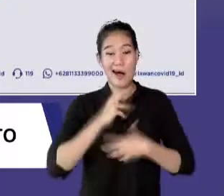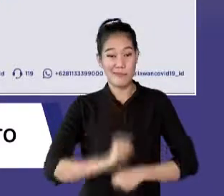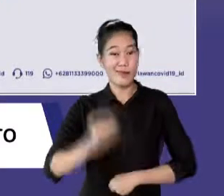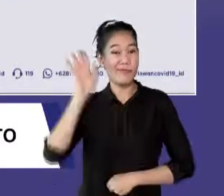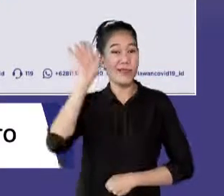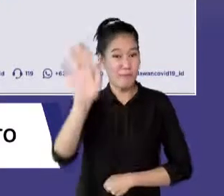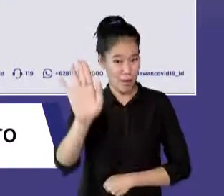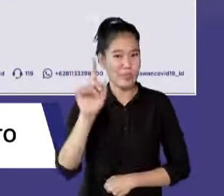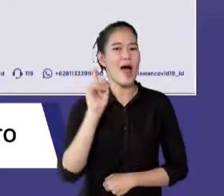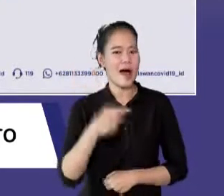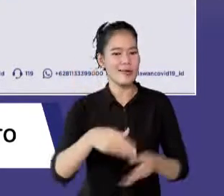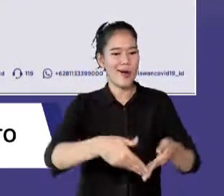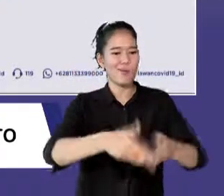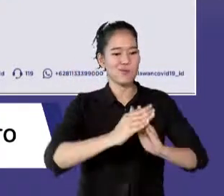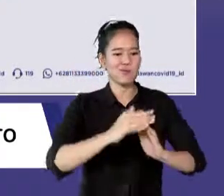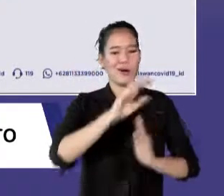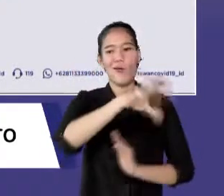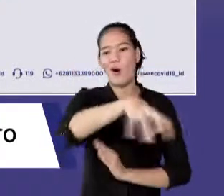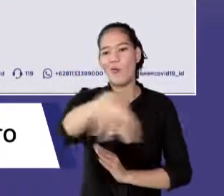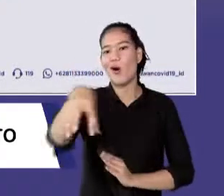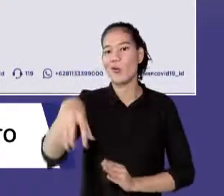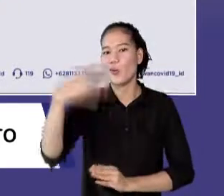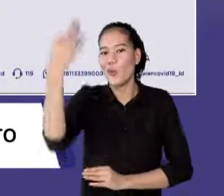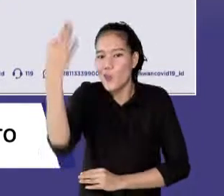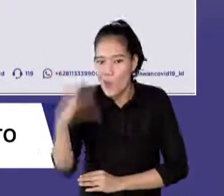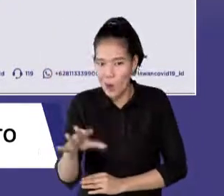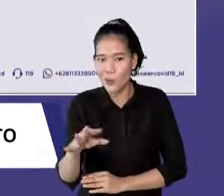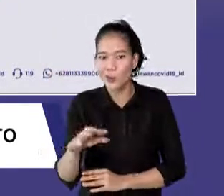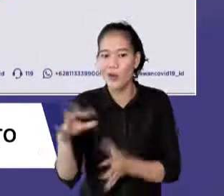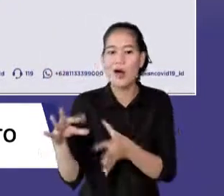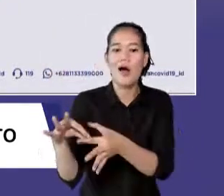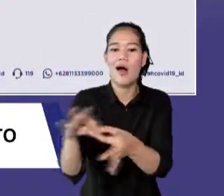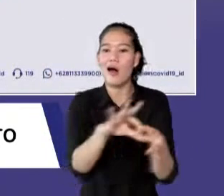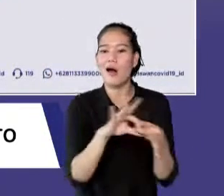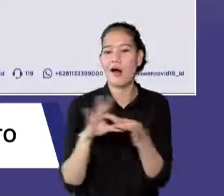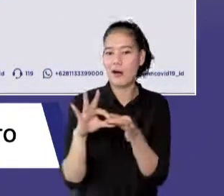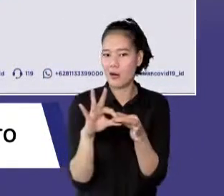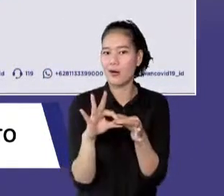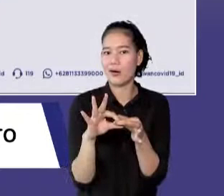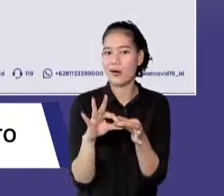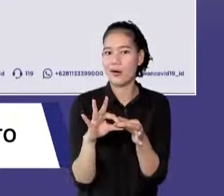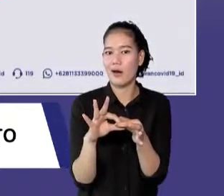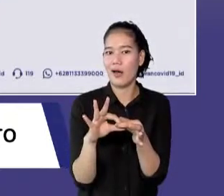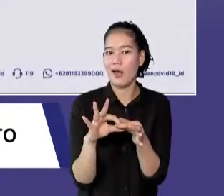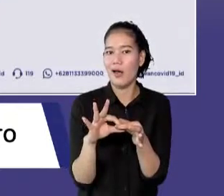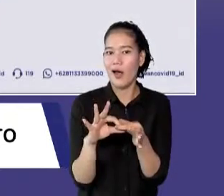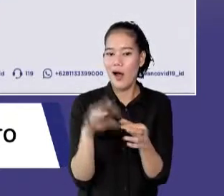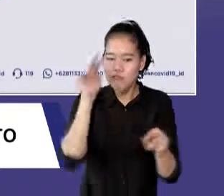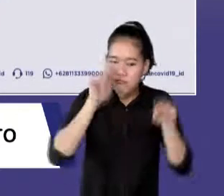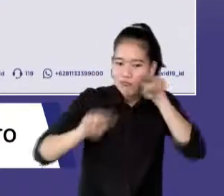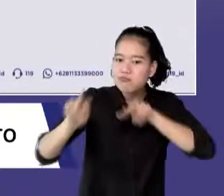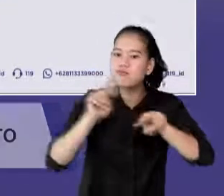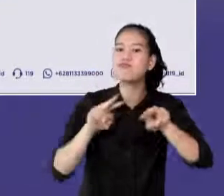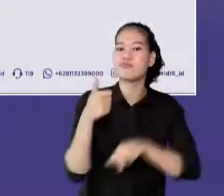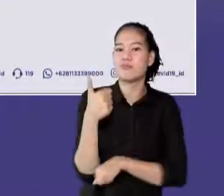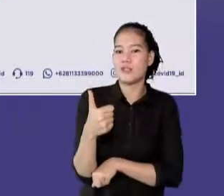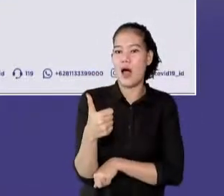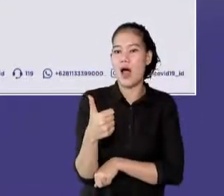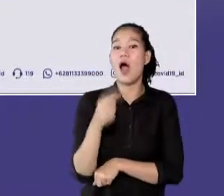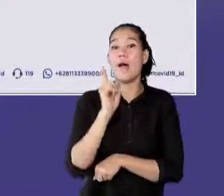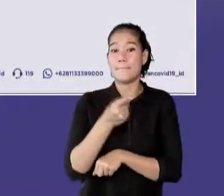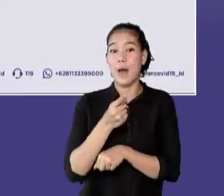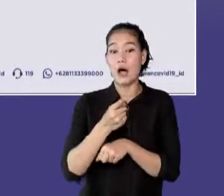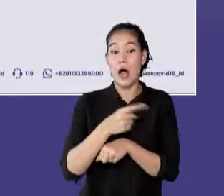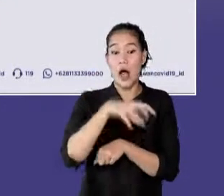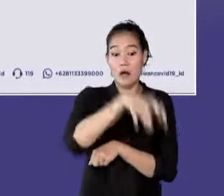that the new posts are created, which are also accompanied by performance monitoring, so that the impact